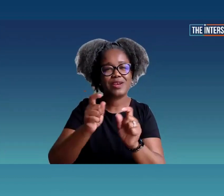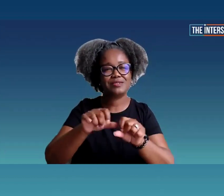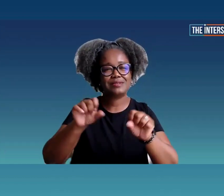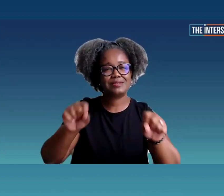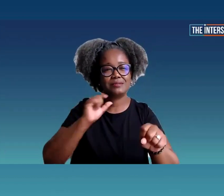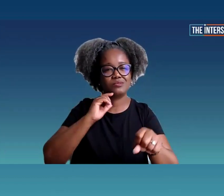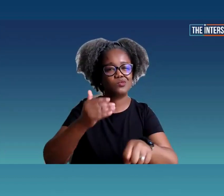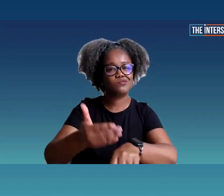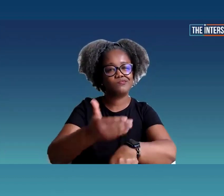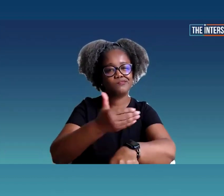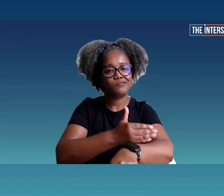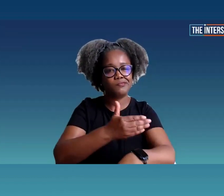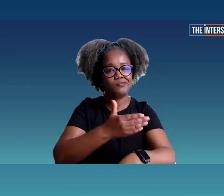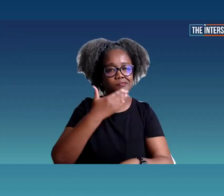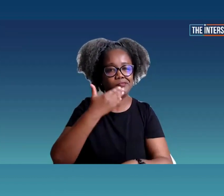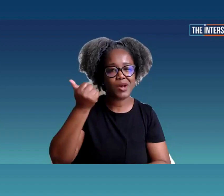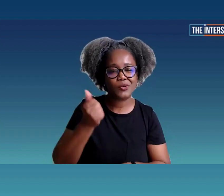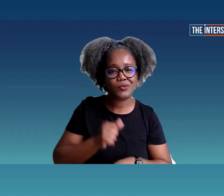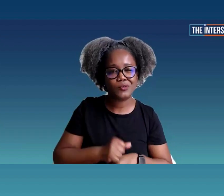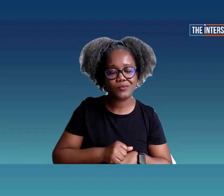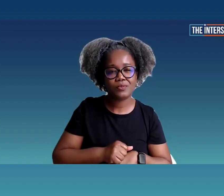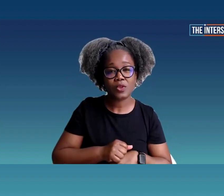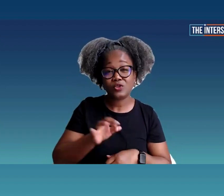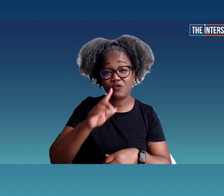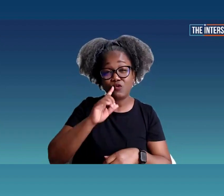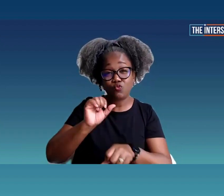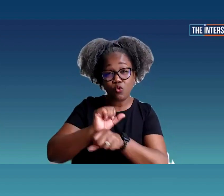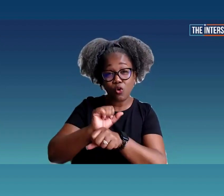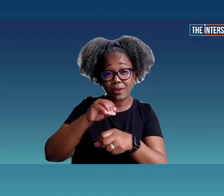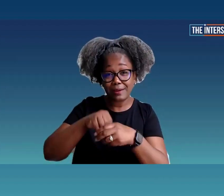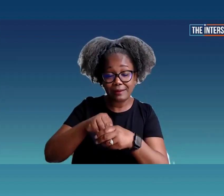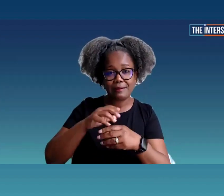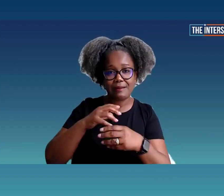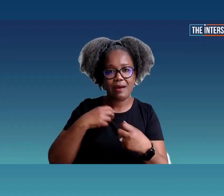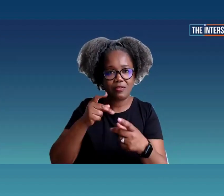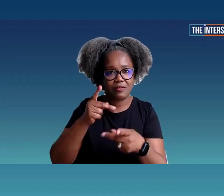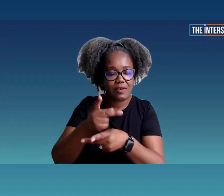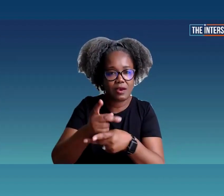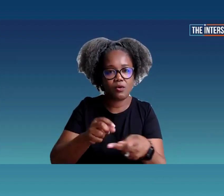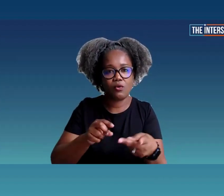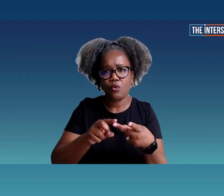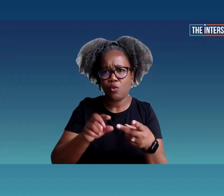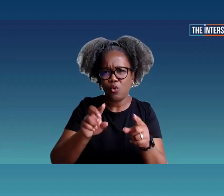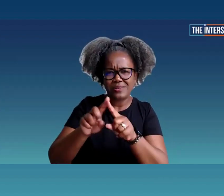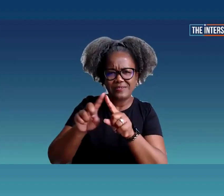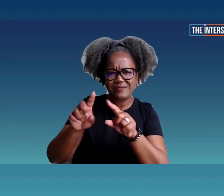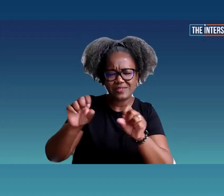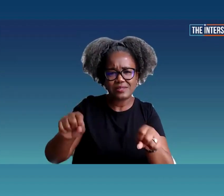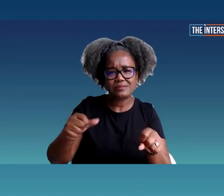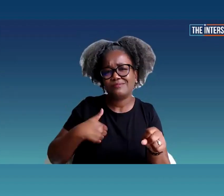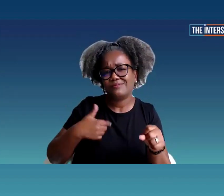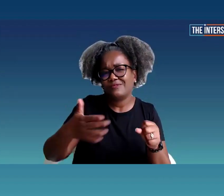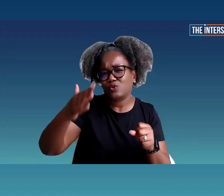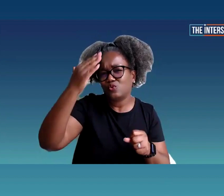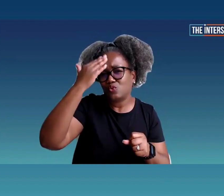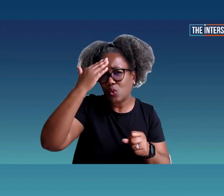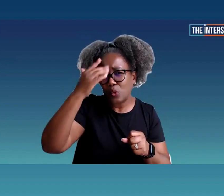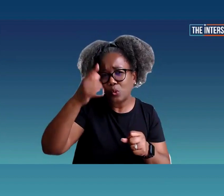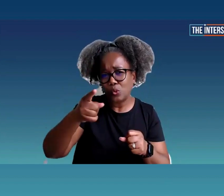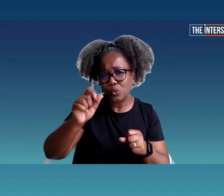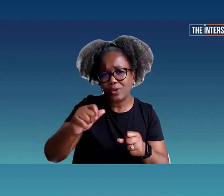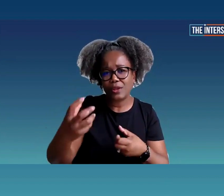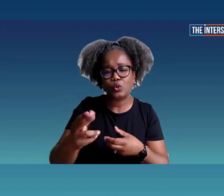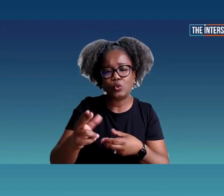a community leader, I know that many of you are at different stages of incorporating data to advance your health